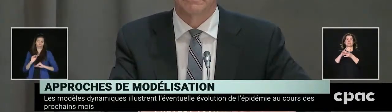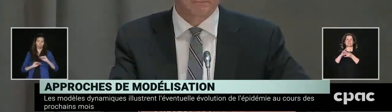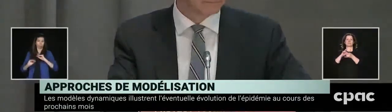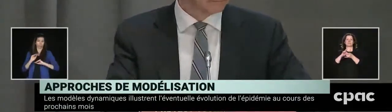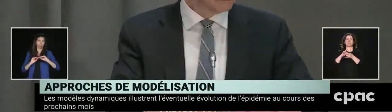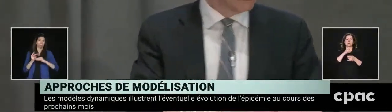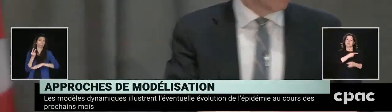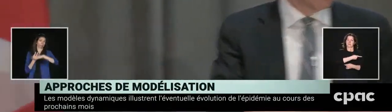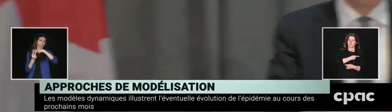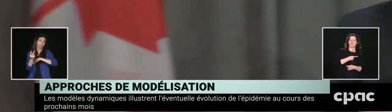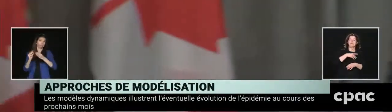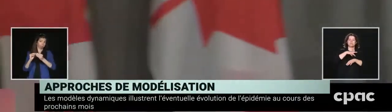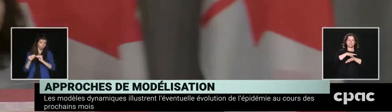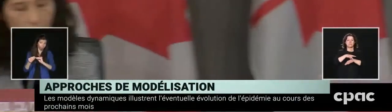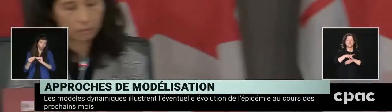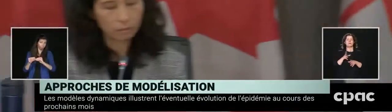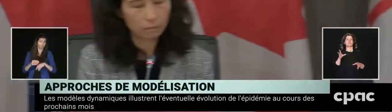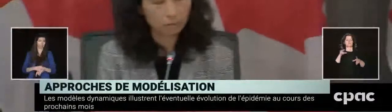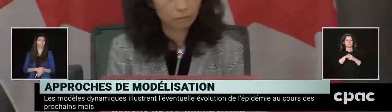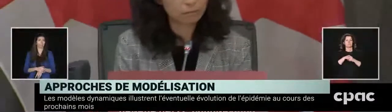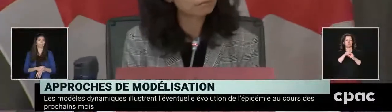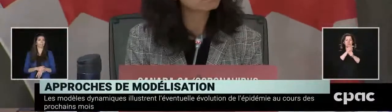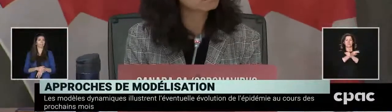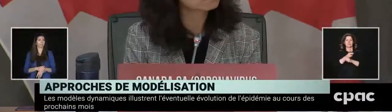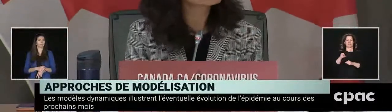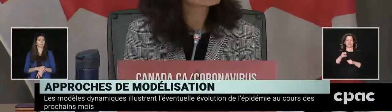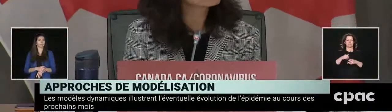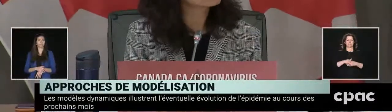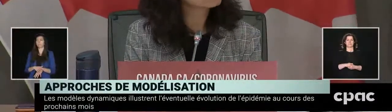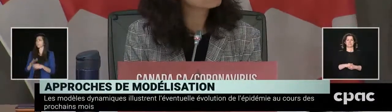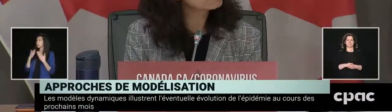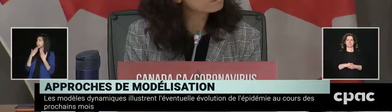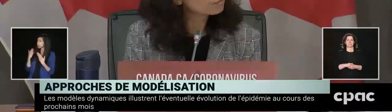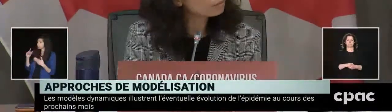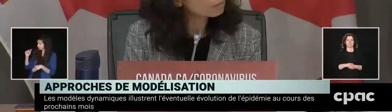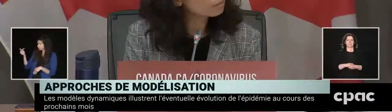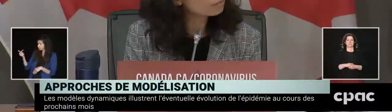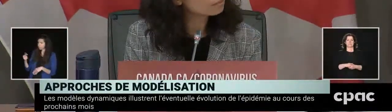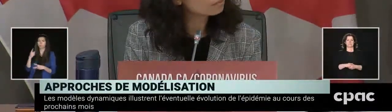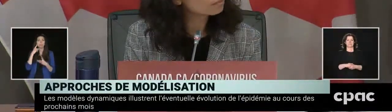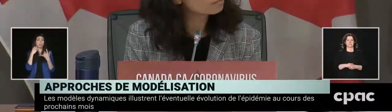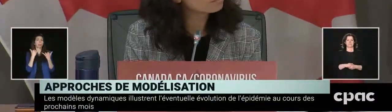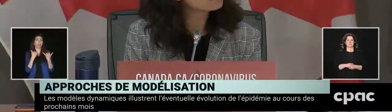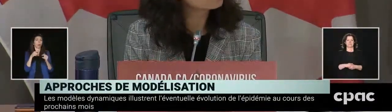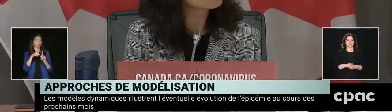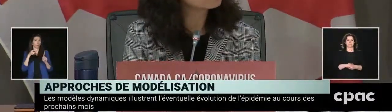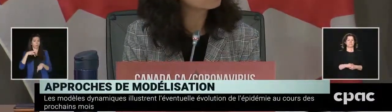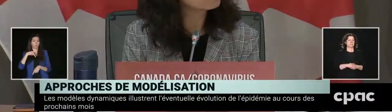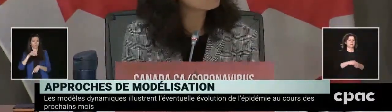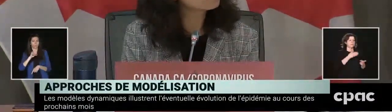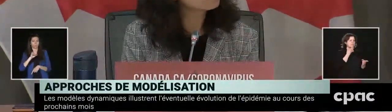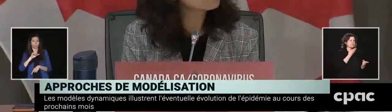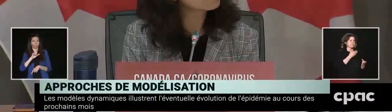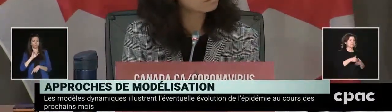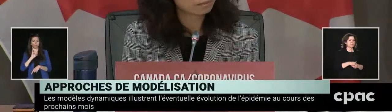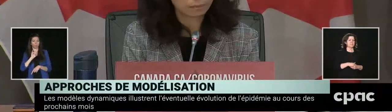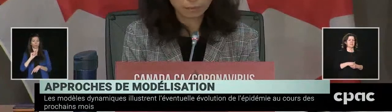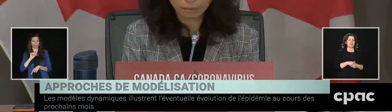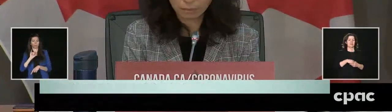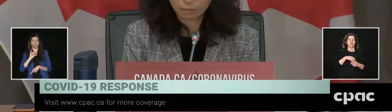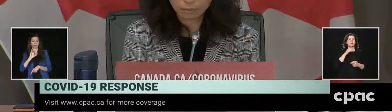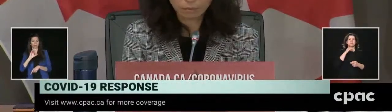Thank you, Maura. Thank you, Maura Forrest, Politico. I just wanted to get back to this question of 11,000